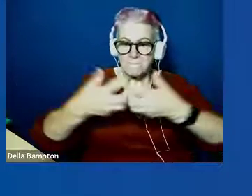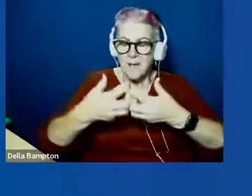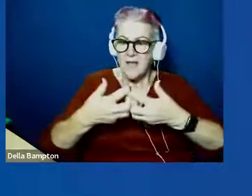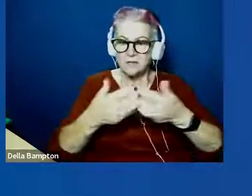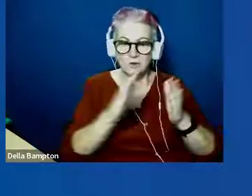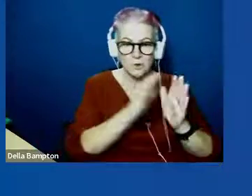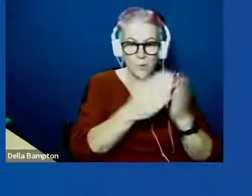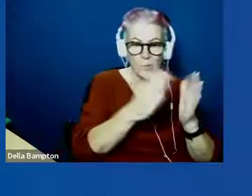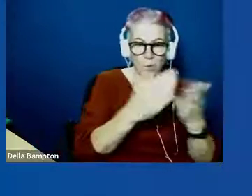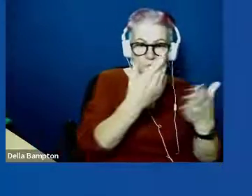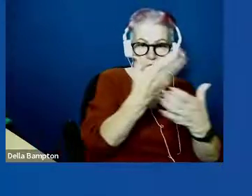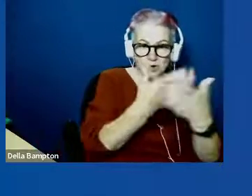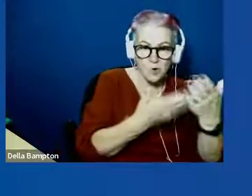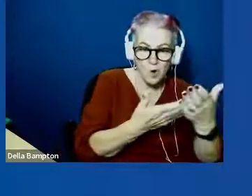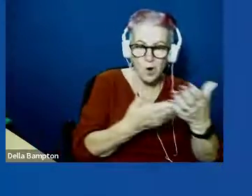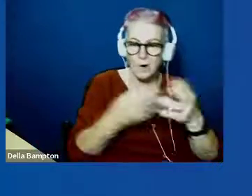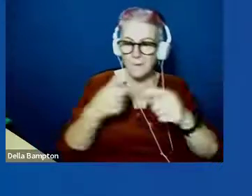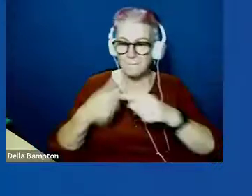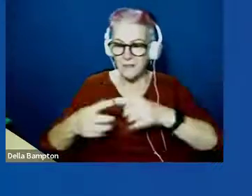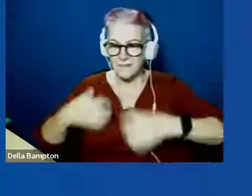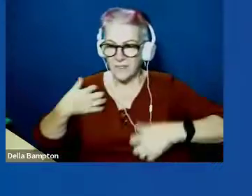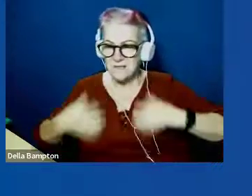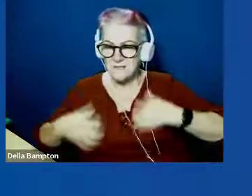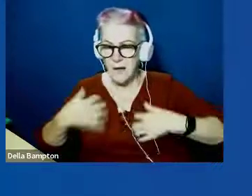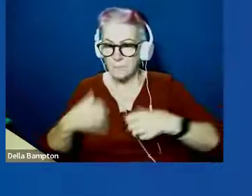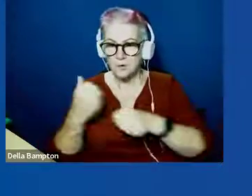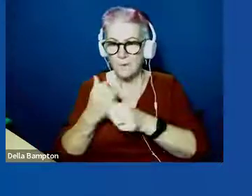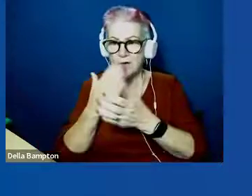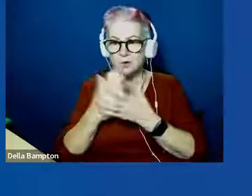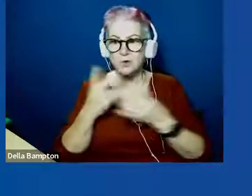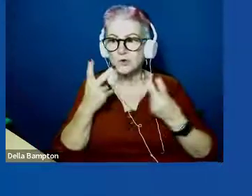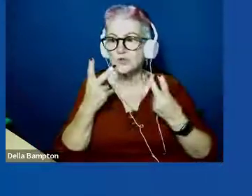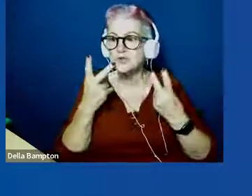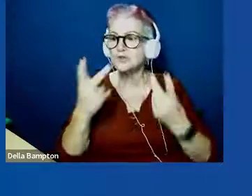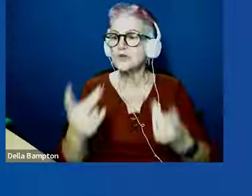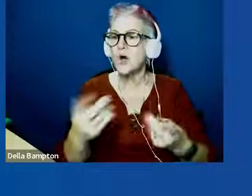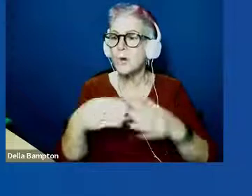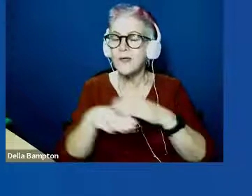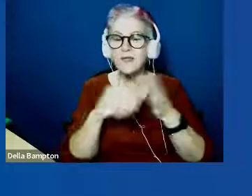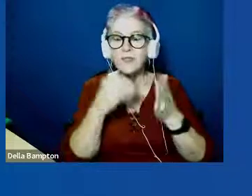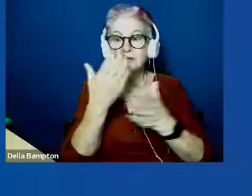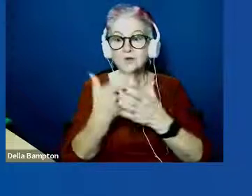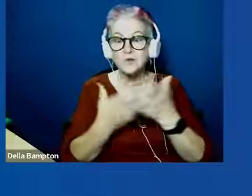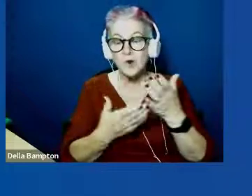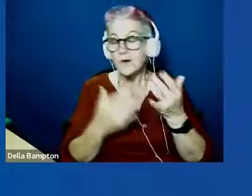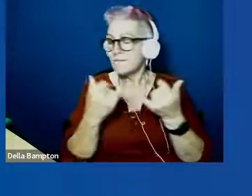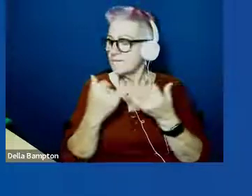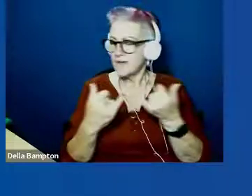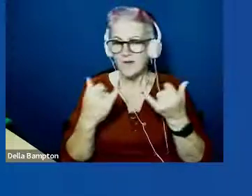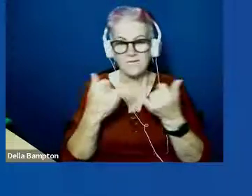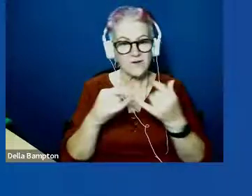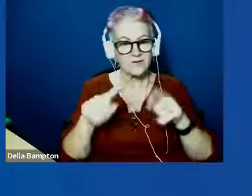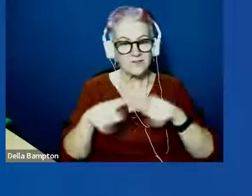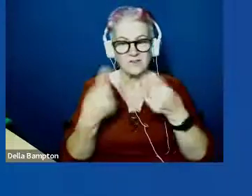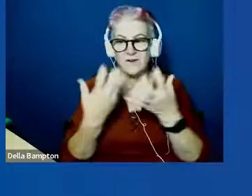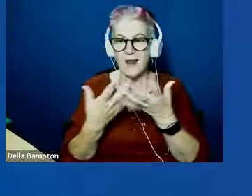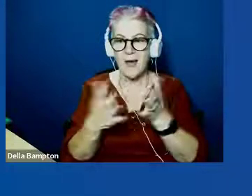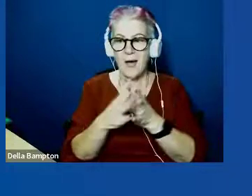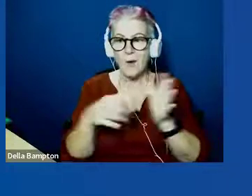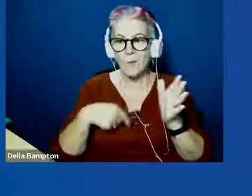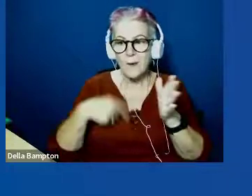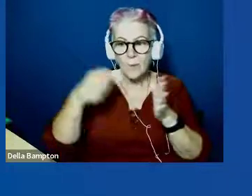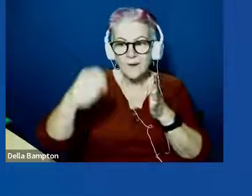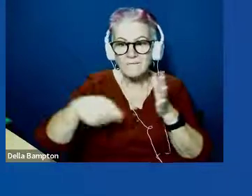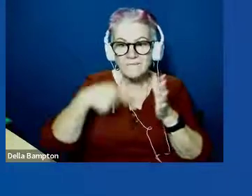of the story and the excitement is captured. You can see it's very different how we filmed this to how we